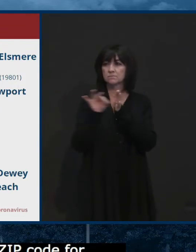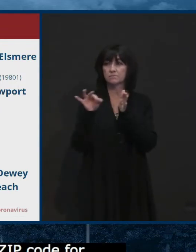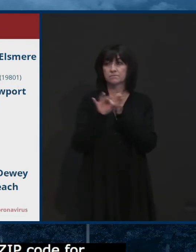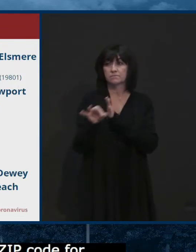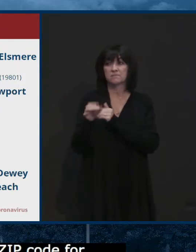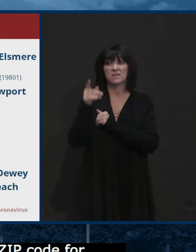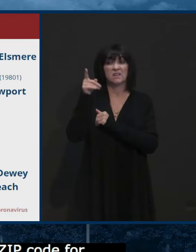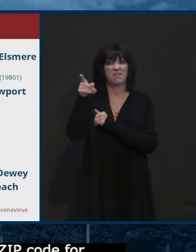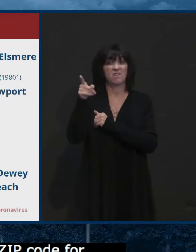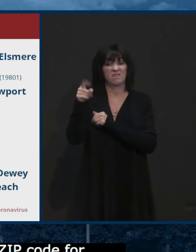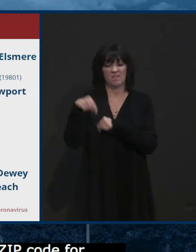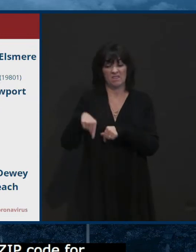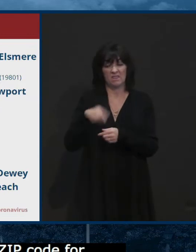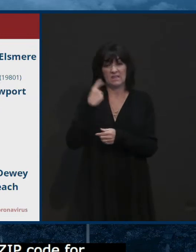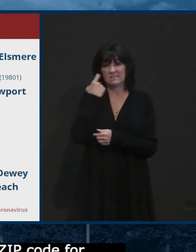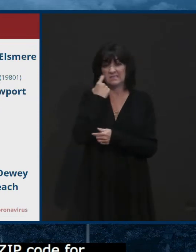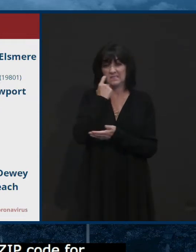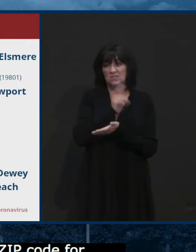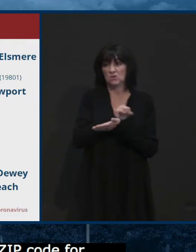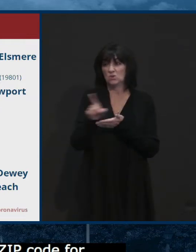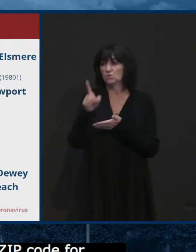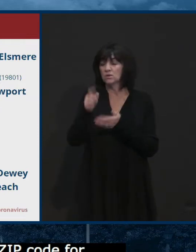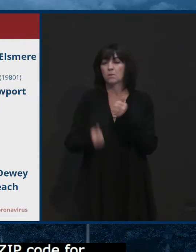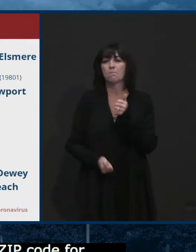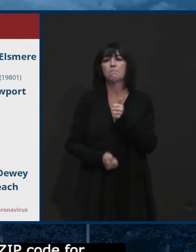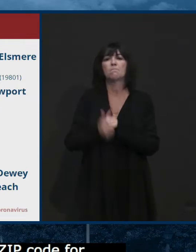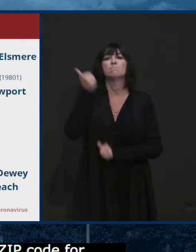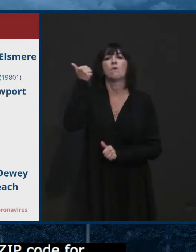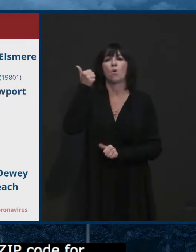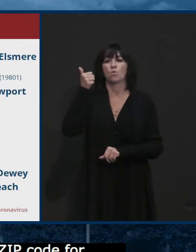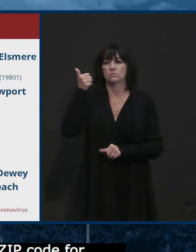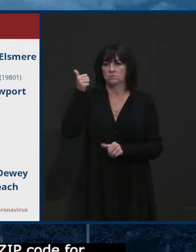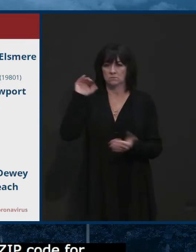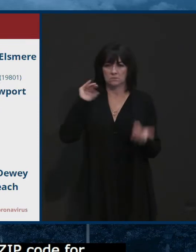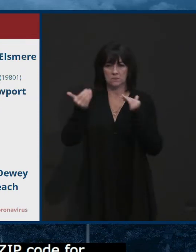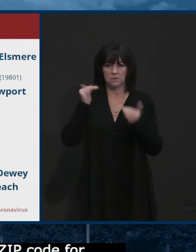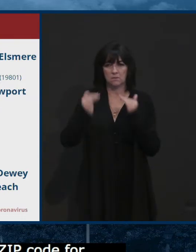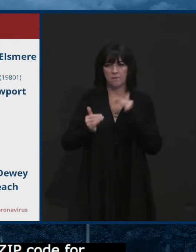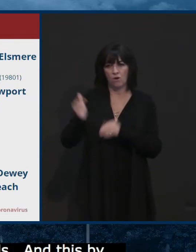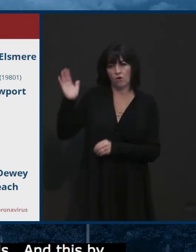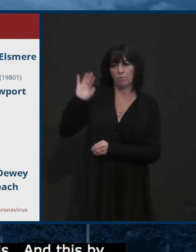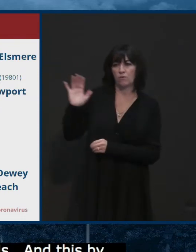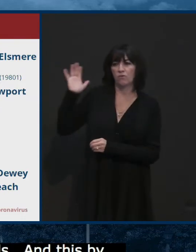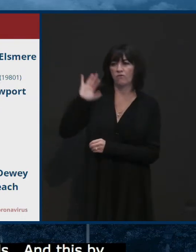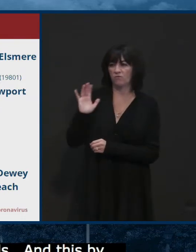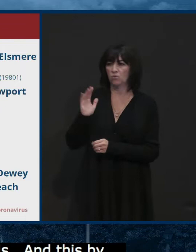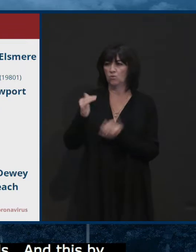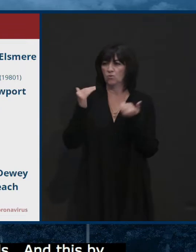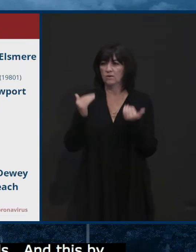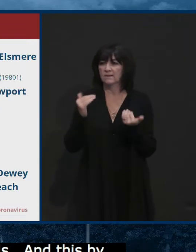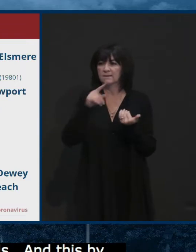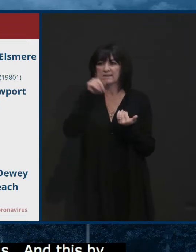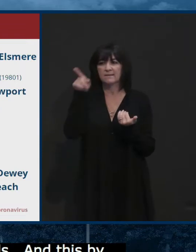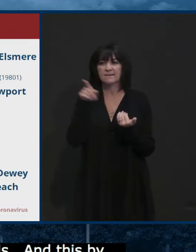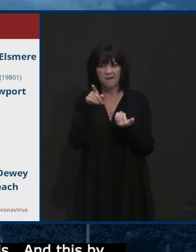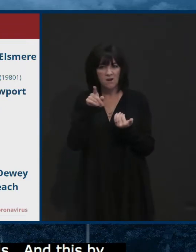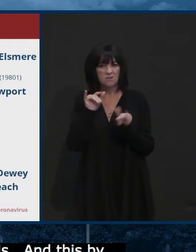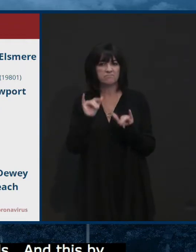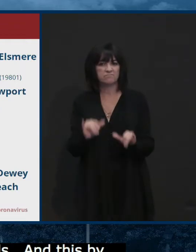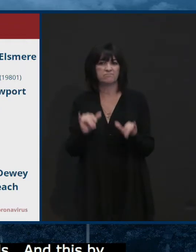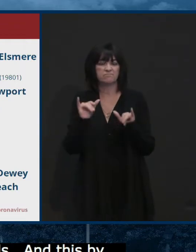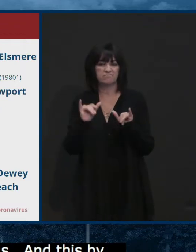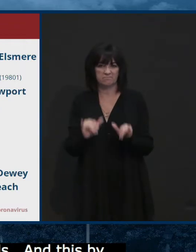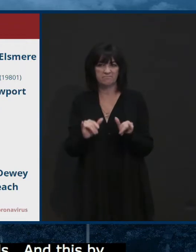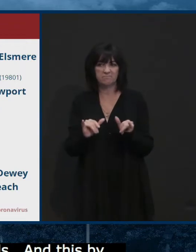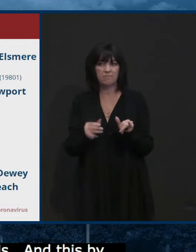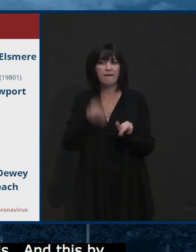the largest number of zip codes in the state of Delaware that are meeting this criteria of areas of